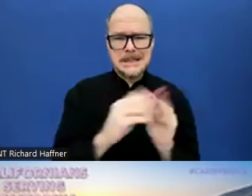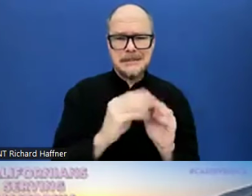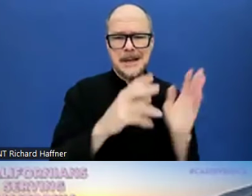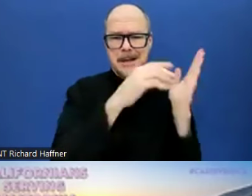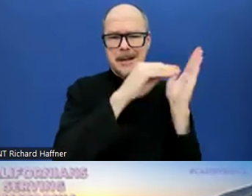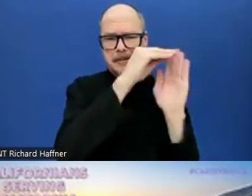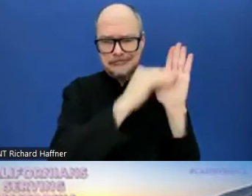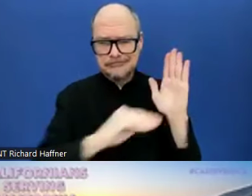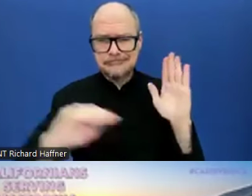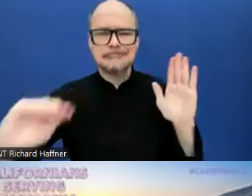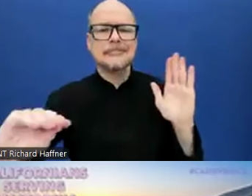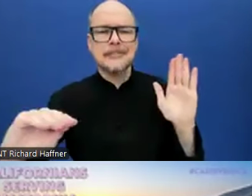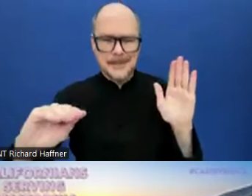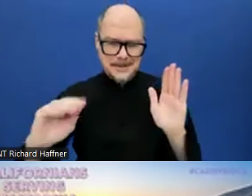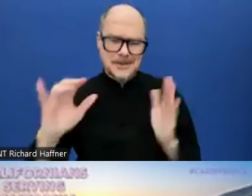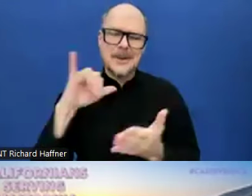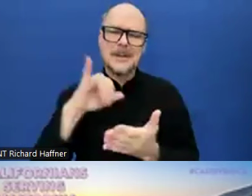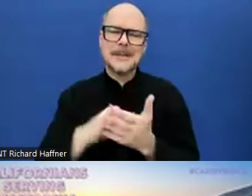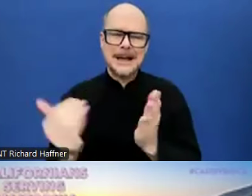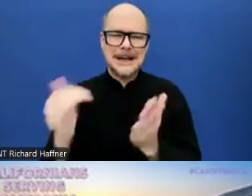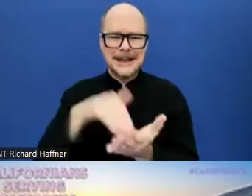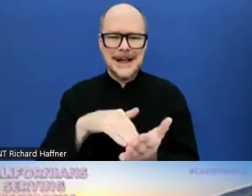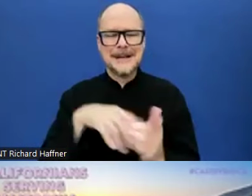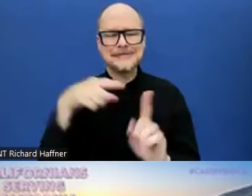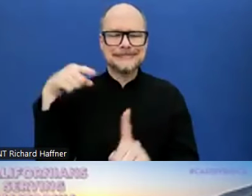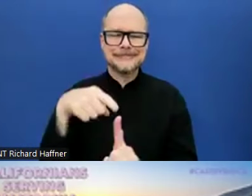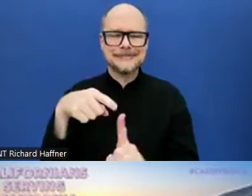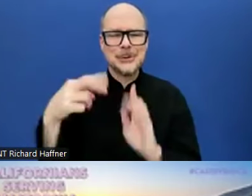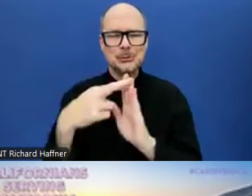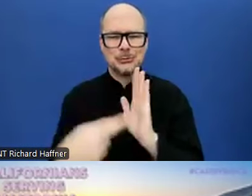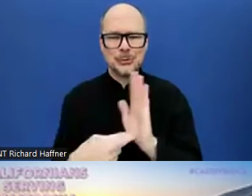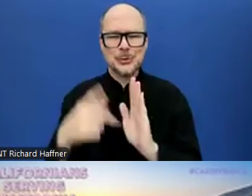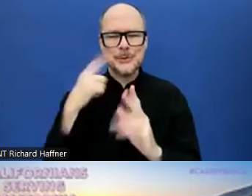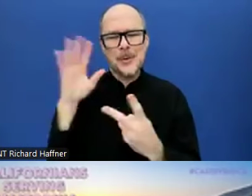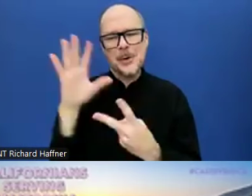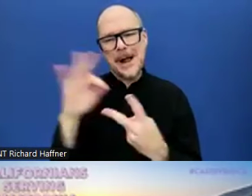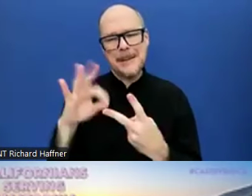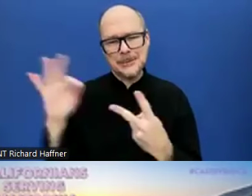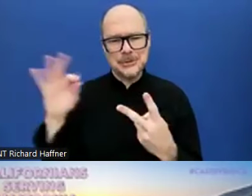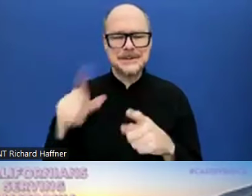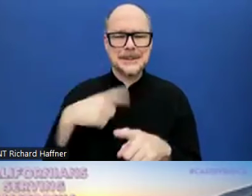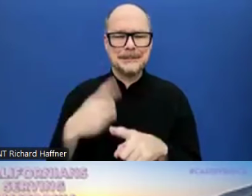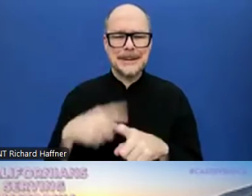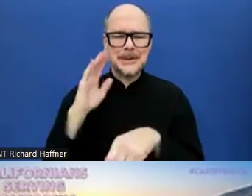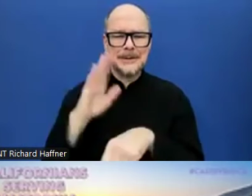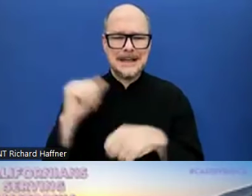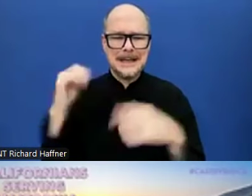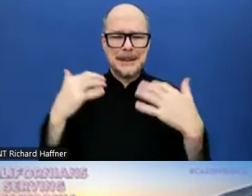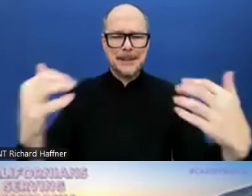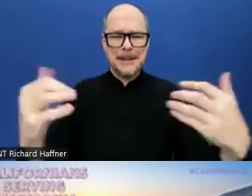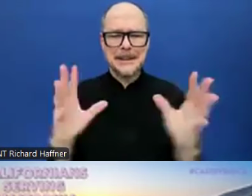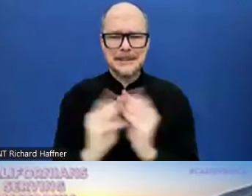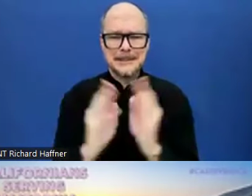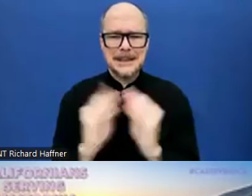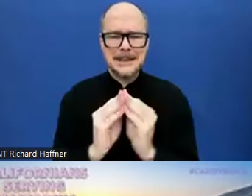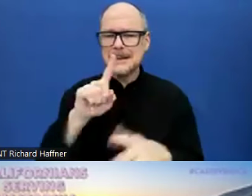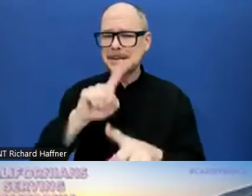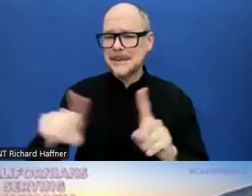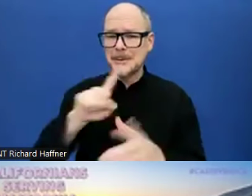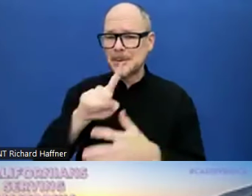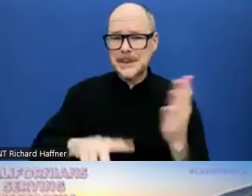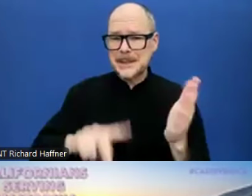this is sort of gets back to rules related to and options related to convening public meetings. But what this means is that by the